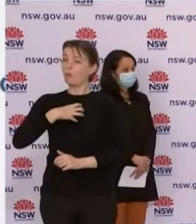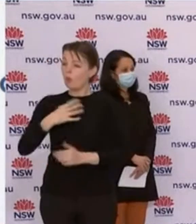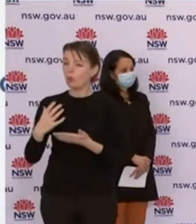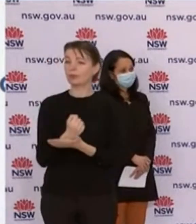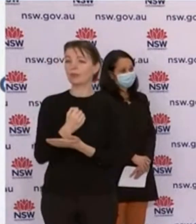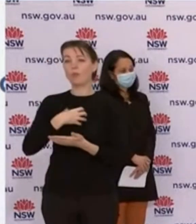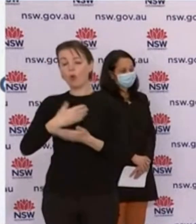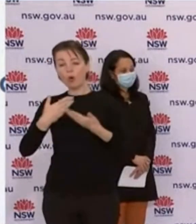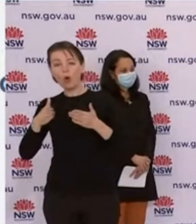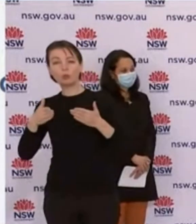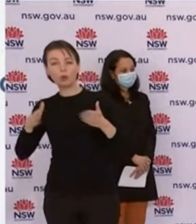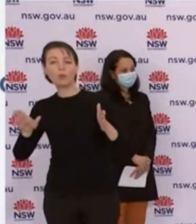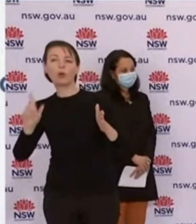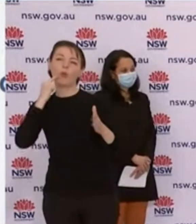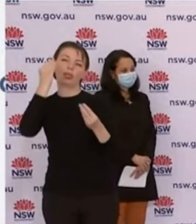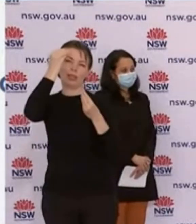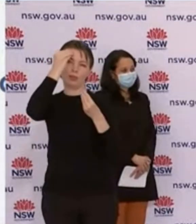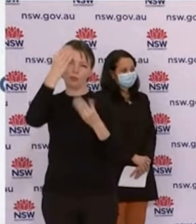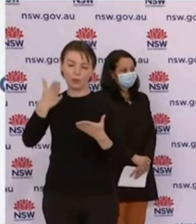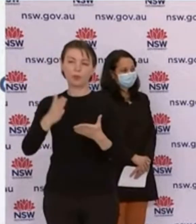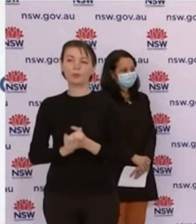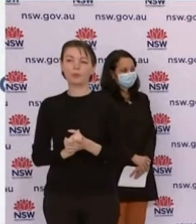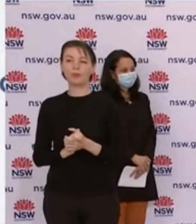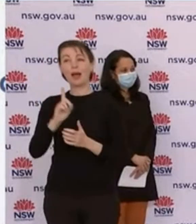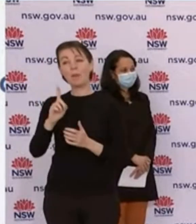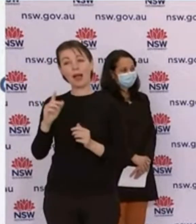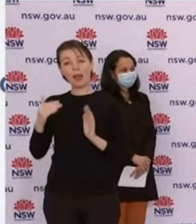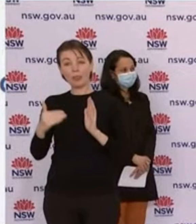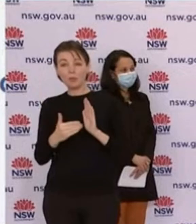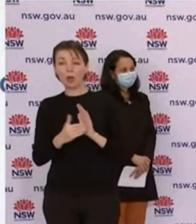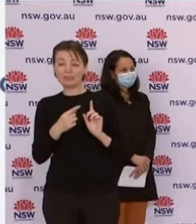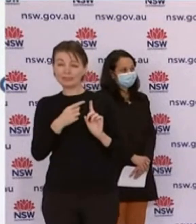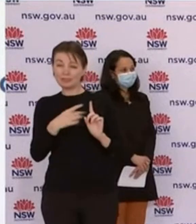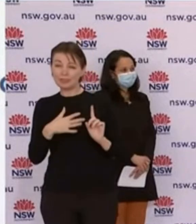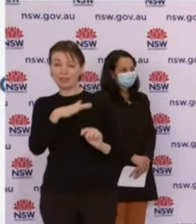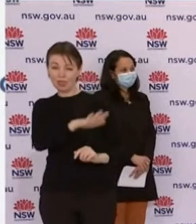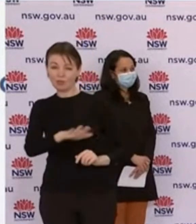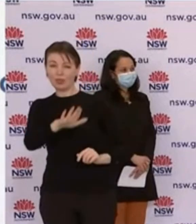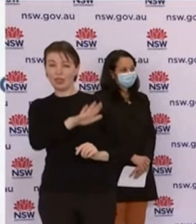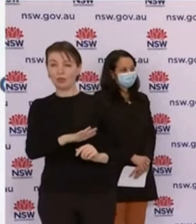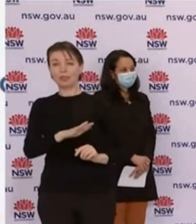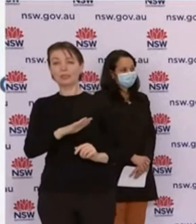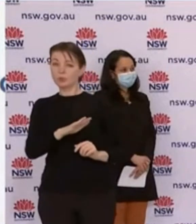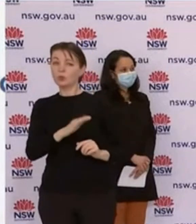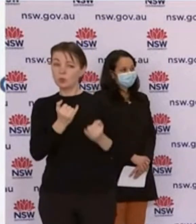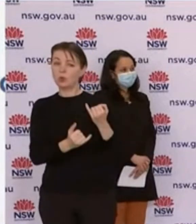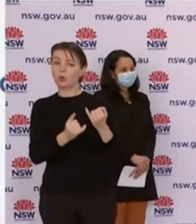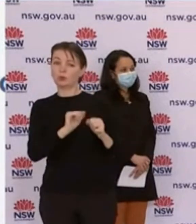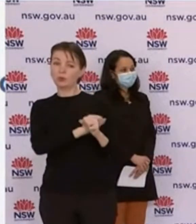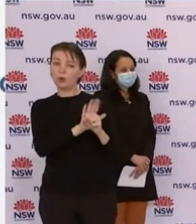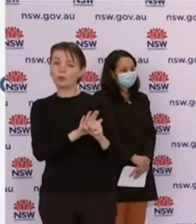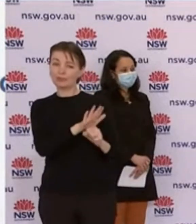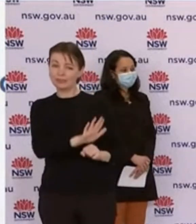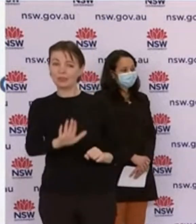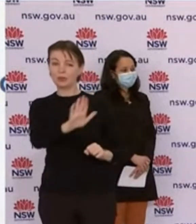high rates of vaccination across the state, but especially in those local government areas of concern. Obviously, when we hit 70% double dose,